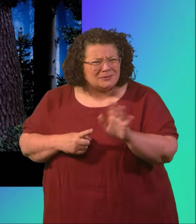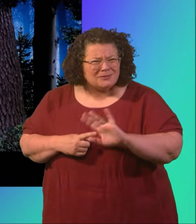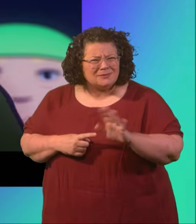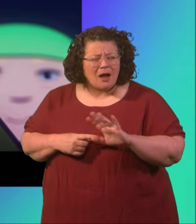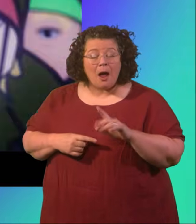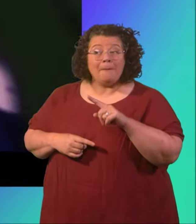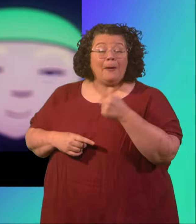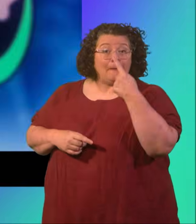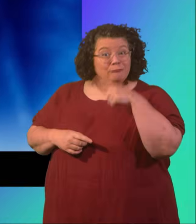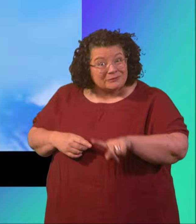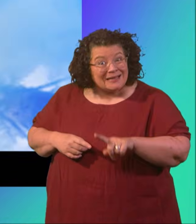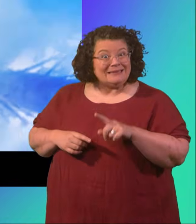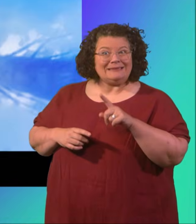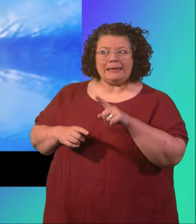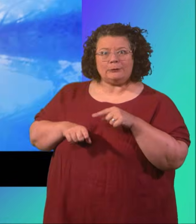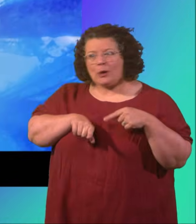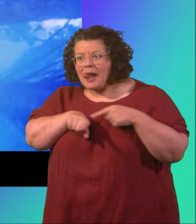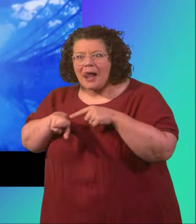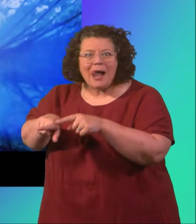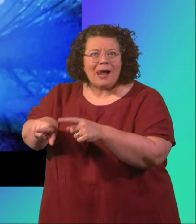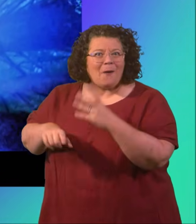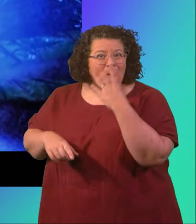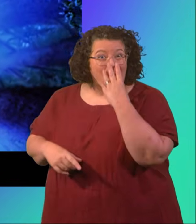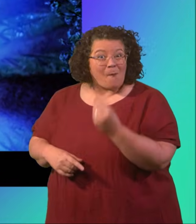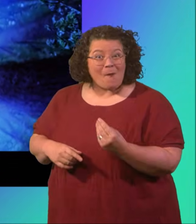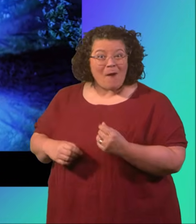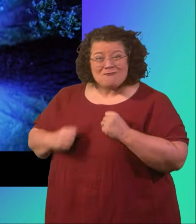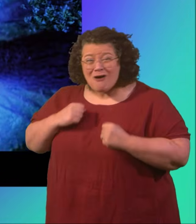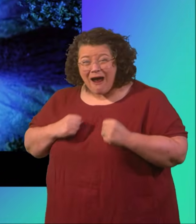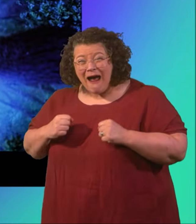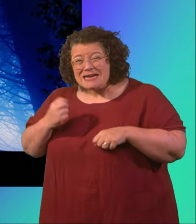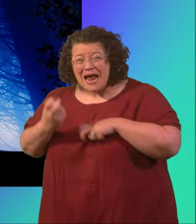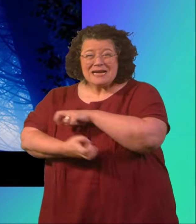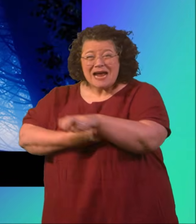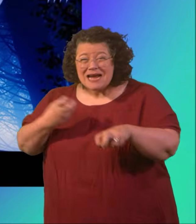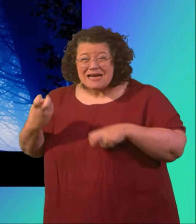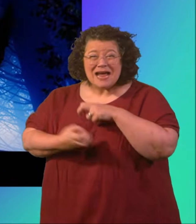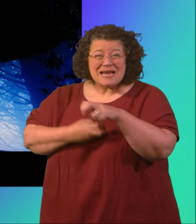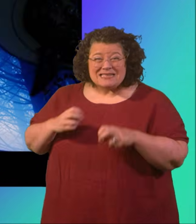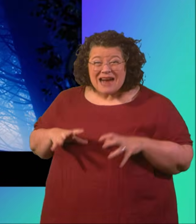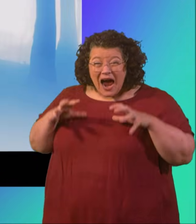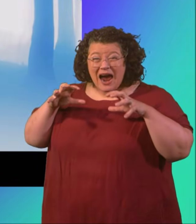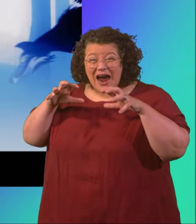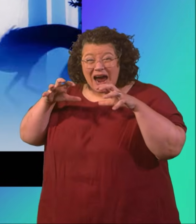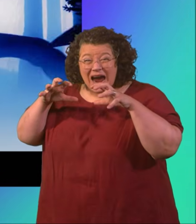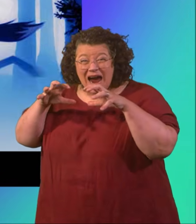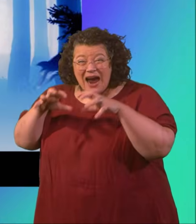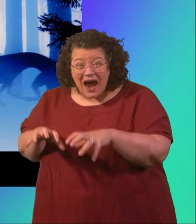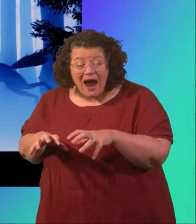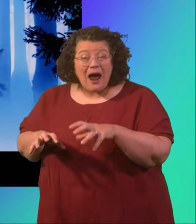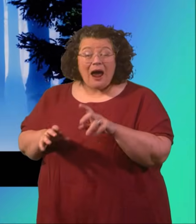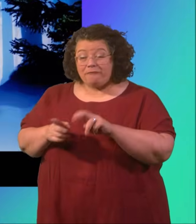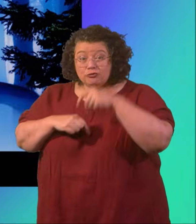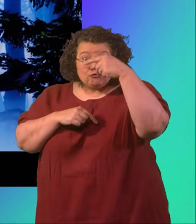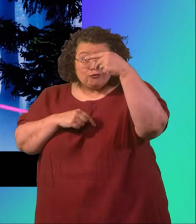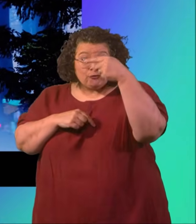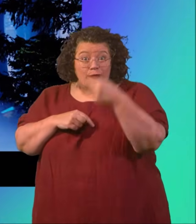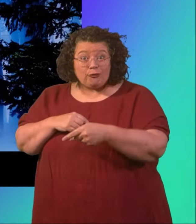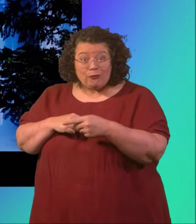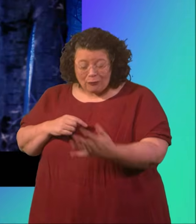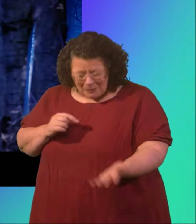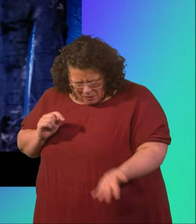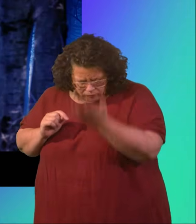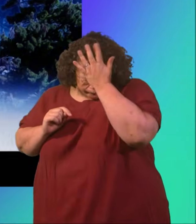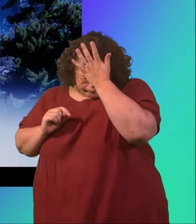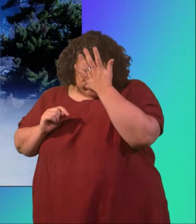to chase wolves. They were everywhere and Harry was running, ready to pounce. He was just about to catch one. When suddenly